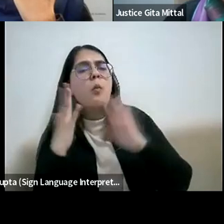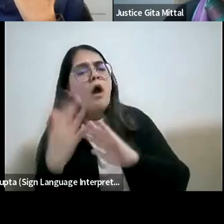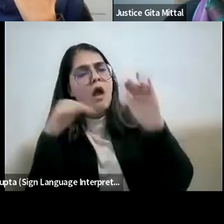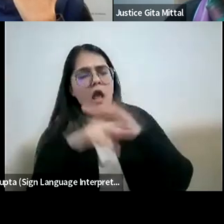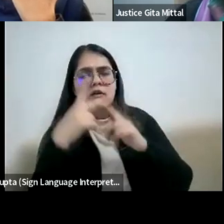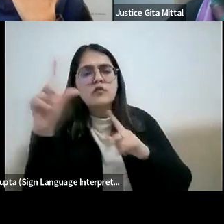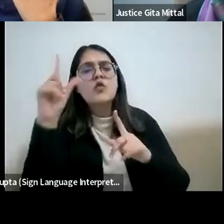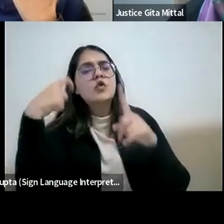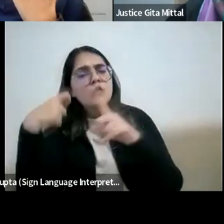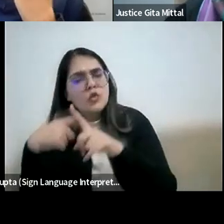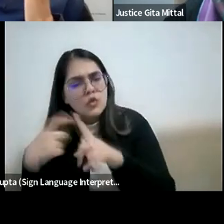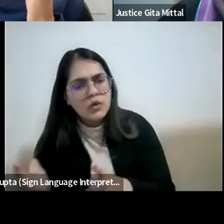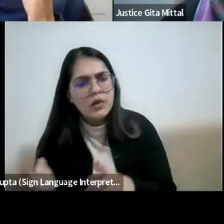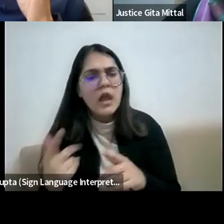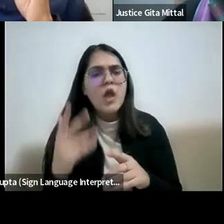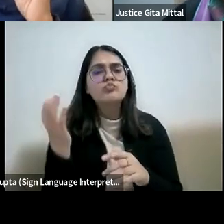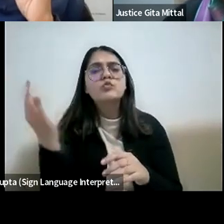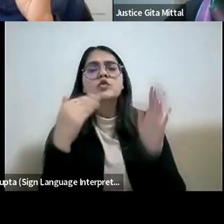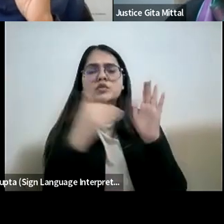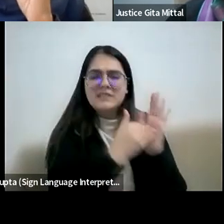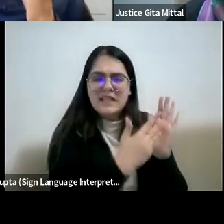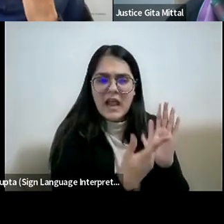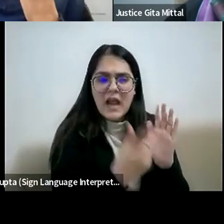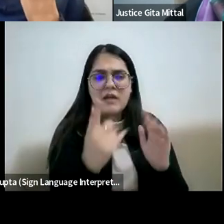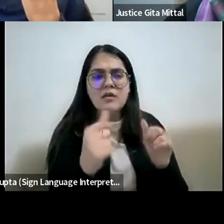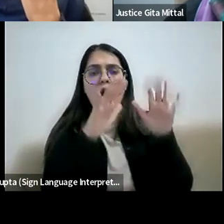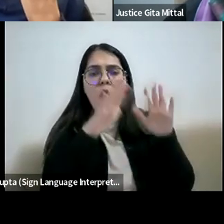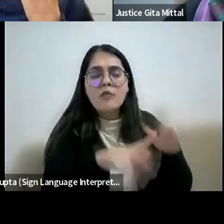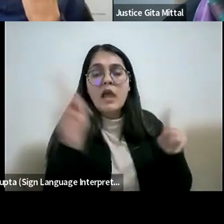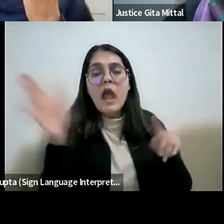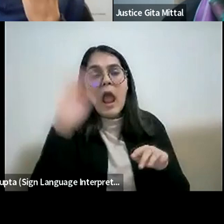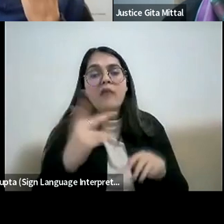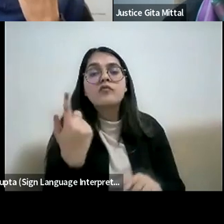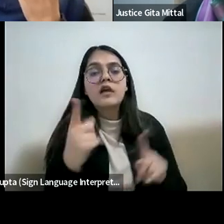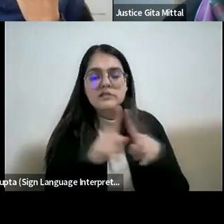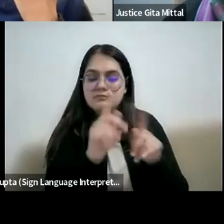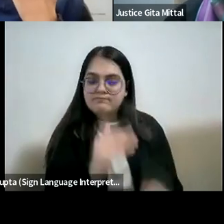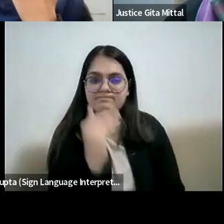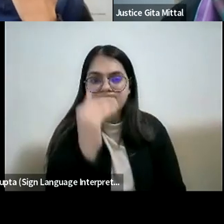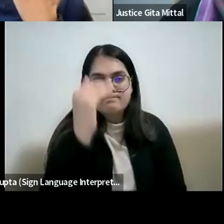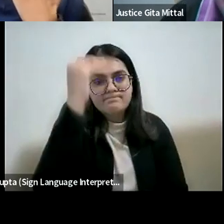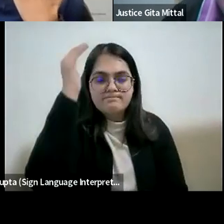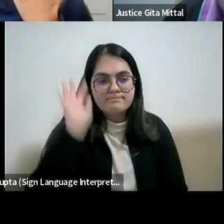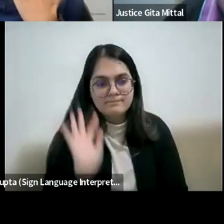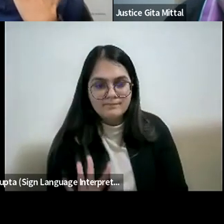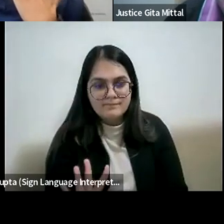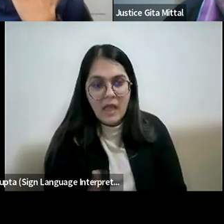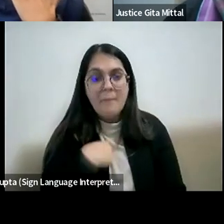it be Singapore, whether it be New Zealand, we all form hierarchy, but we are kind of feudal in the way we